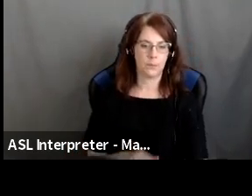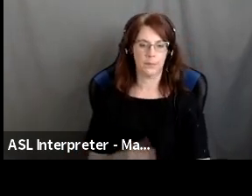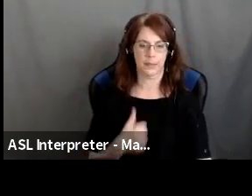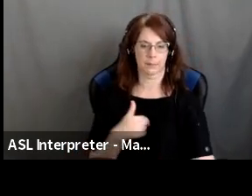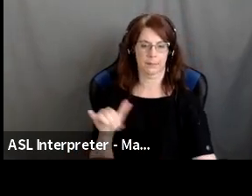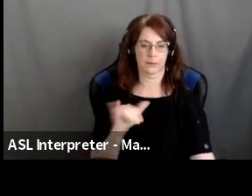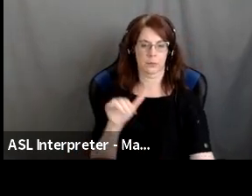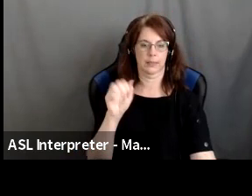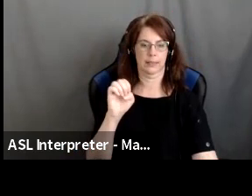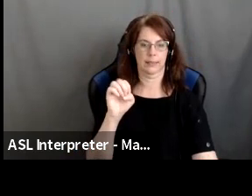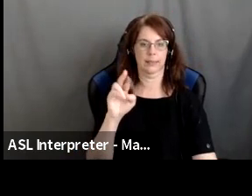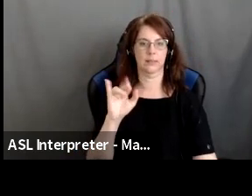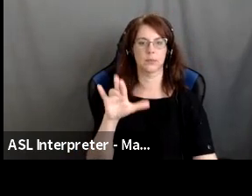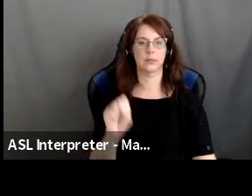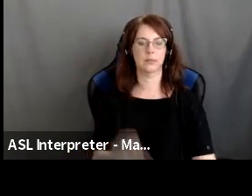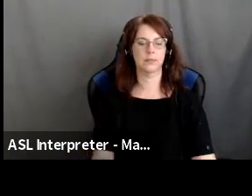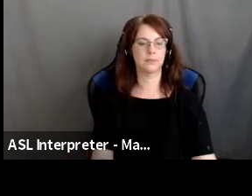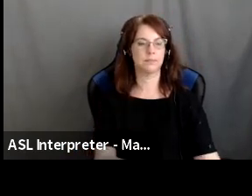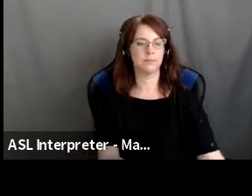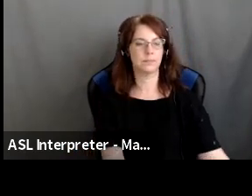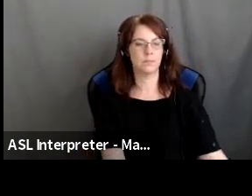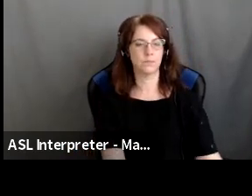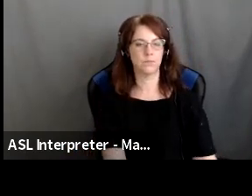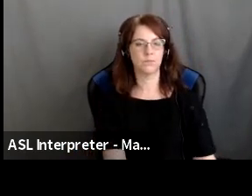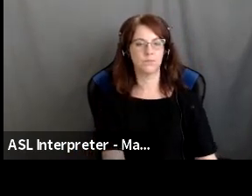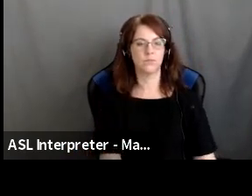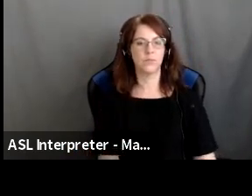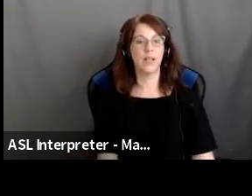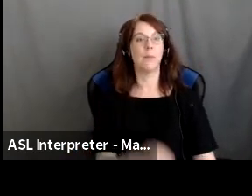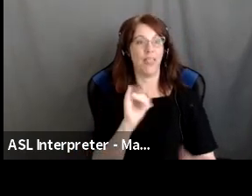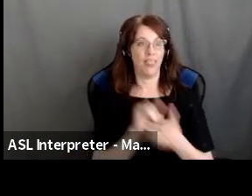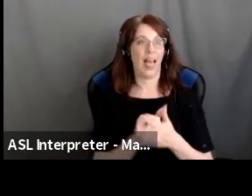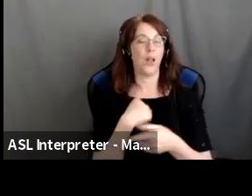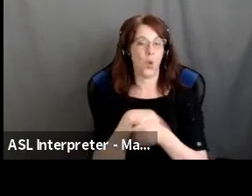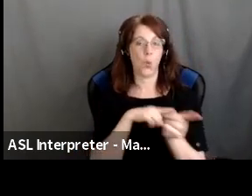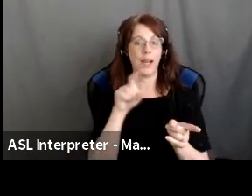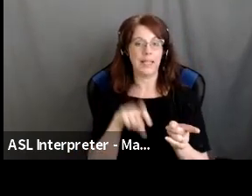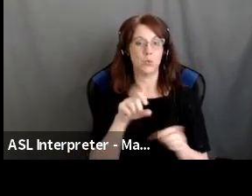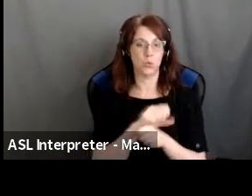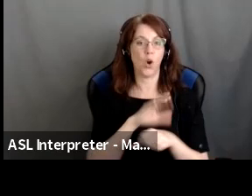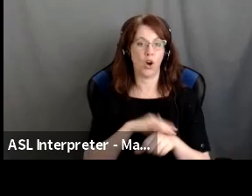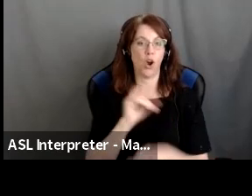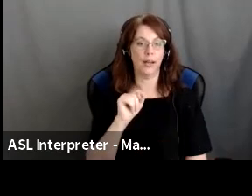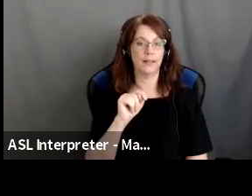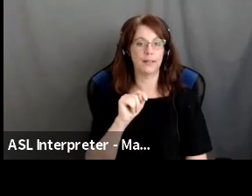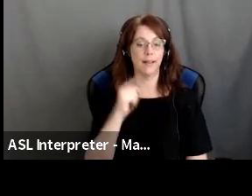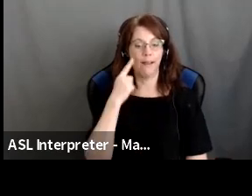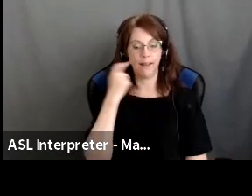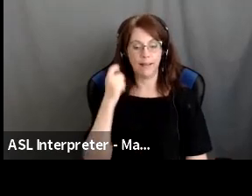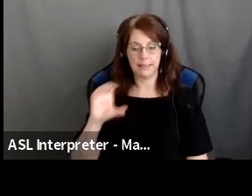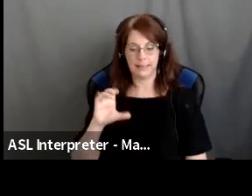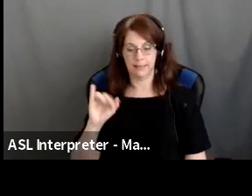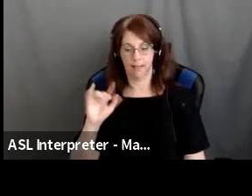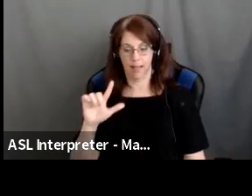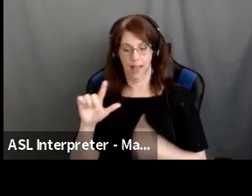areas. And that is something we all need to work on, because I know at the SIL I work